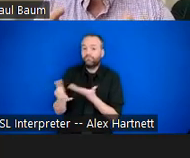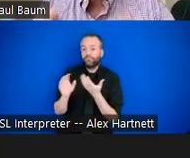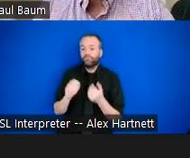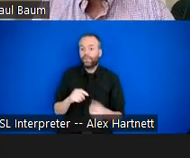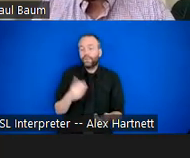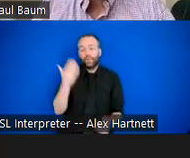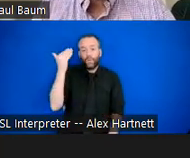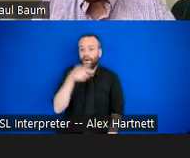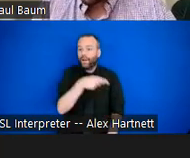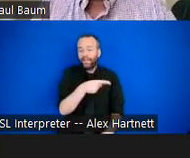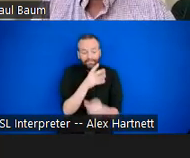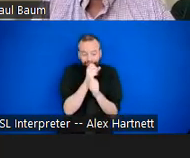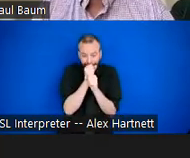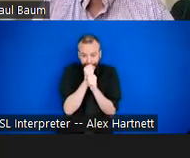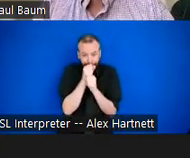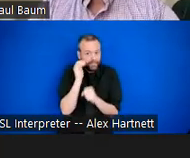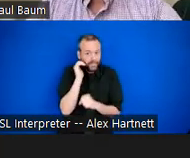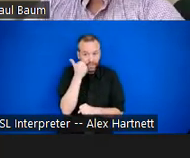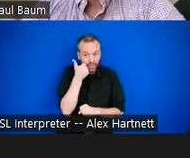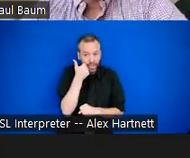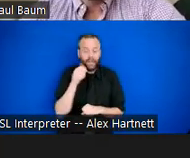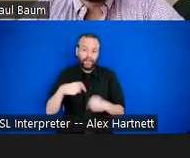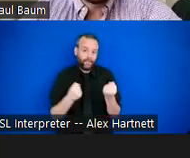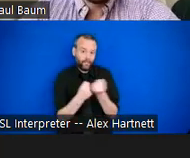sometimes they need that one supporter.